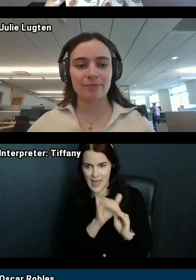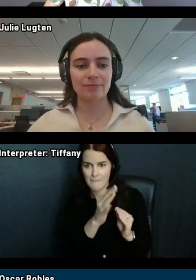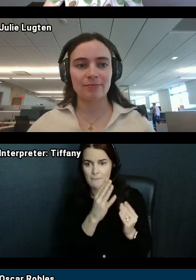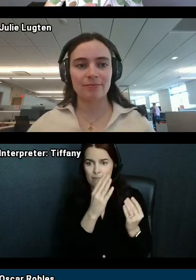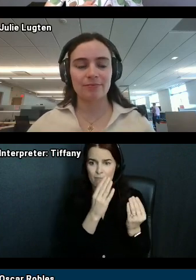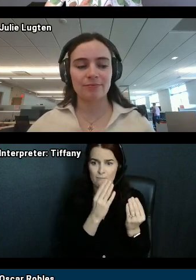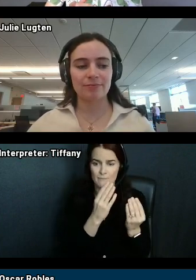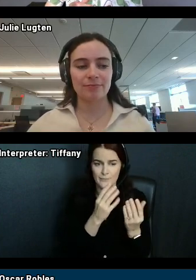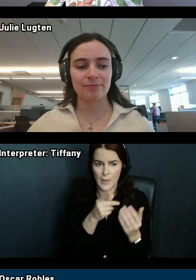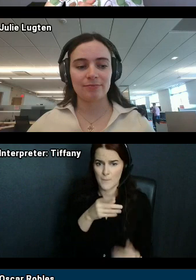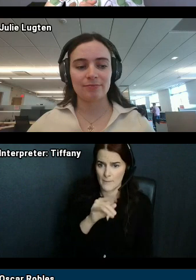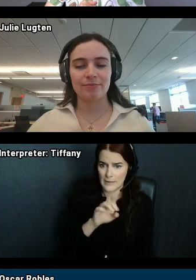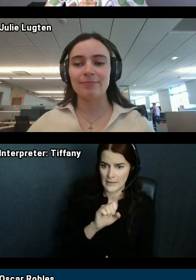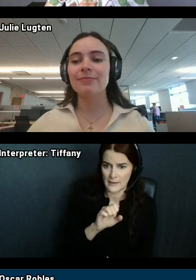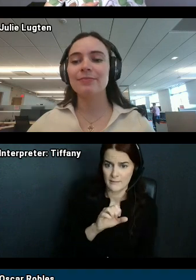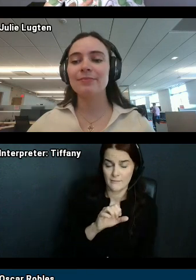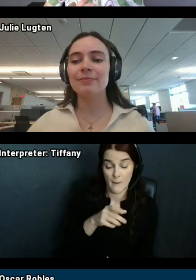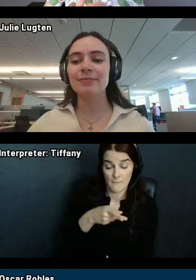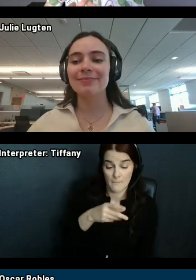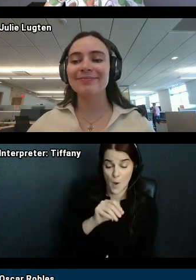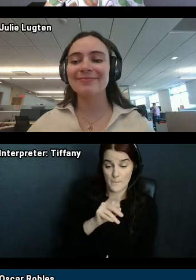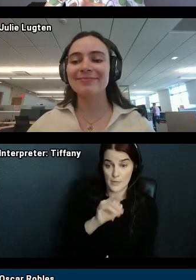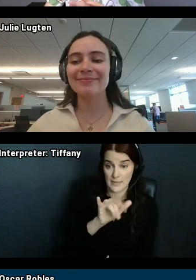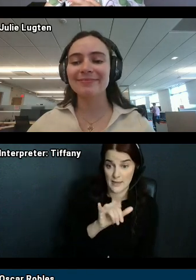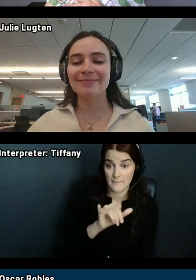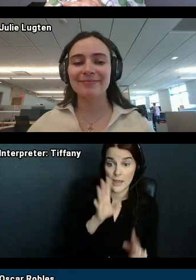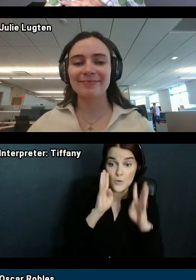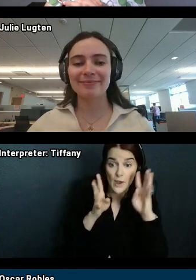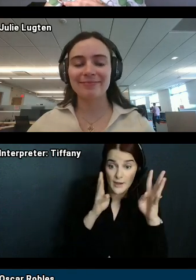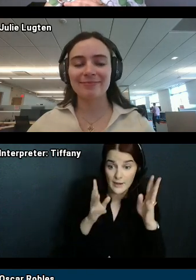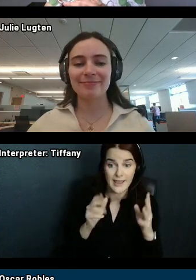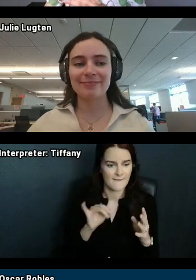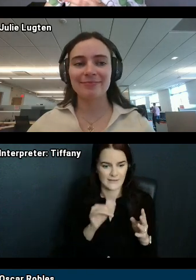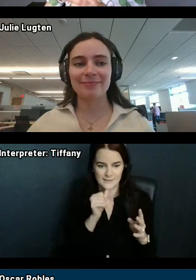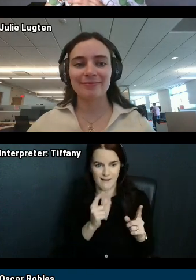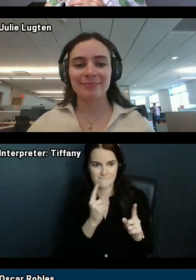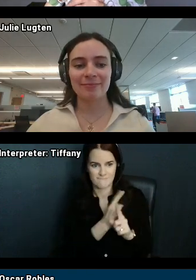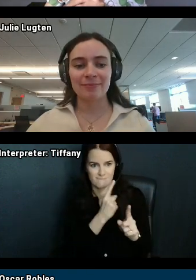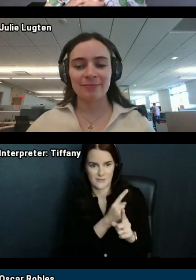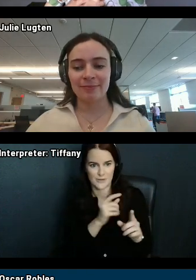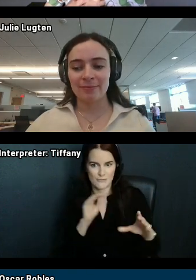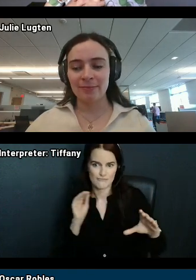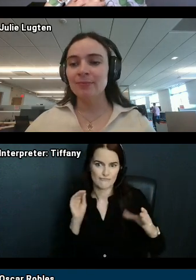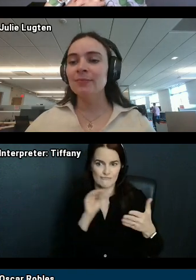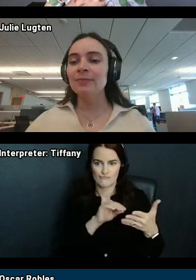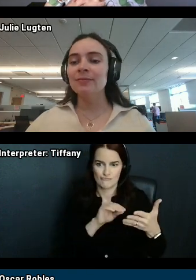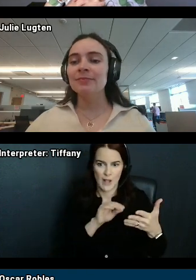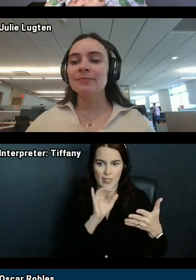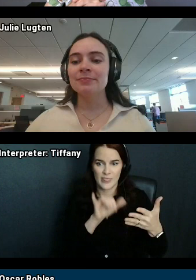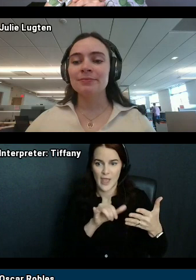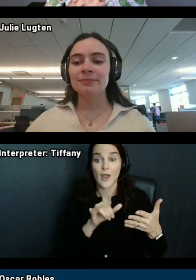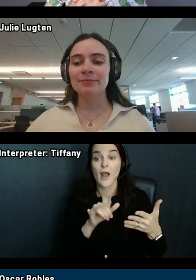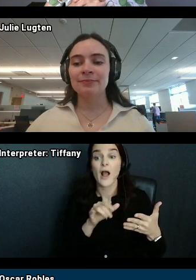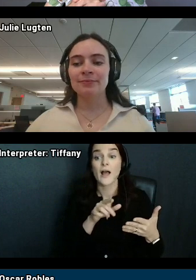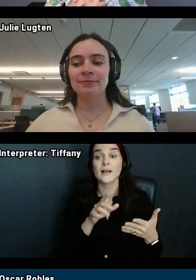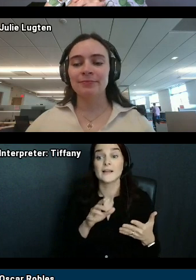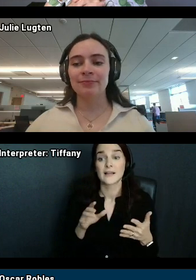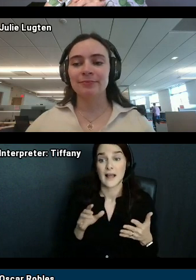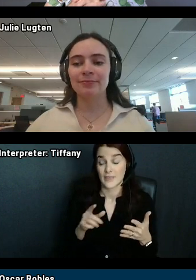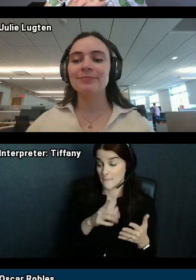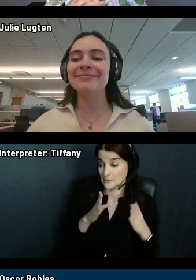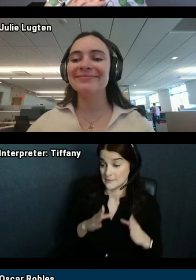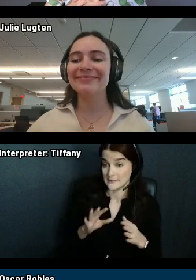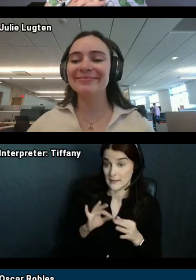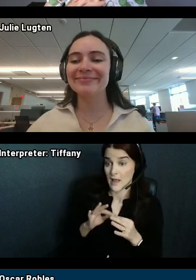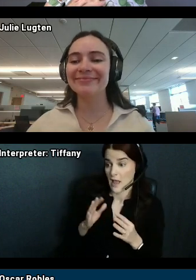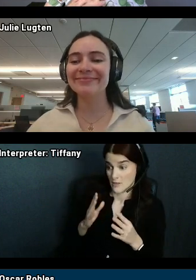data into the property, and if the person is requesting the property says the users will totally enter the